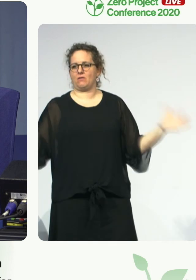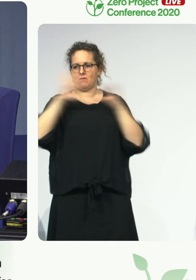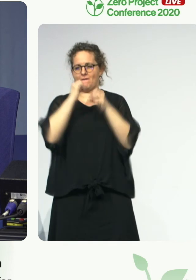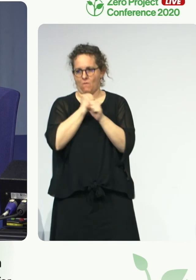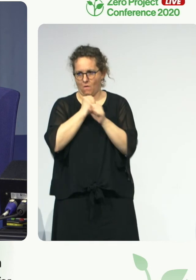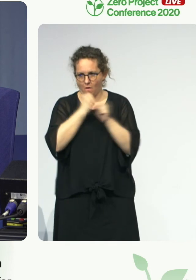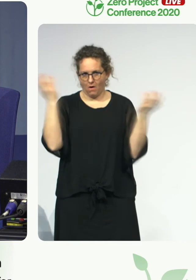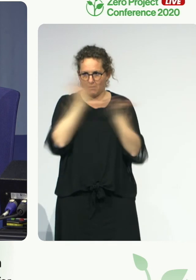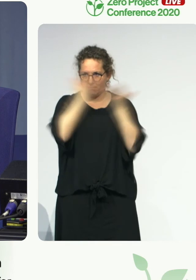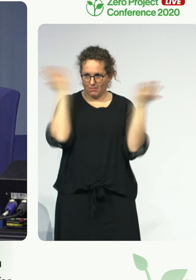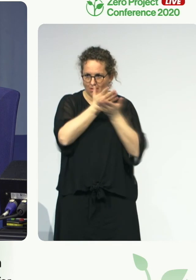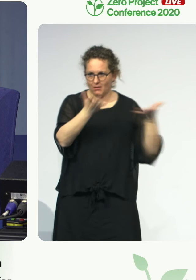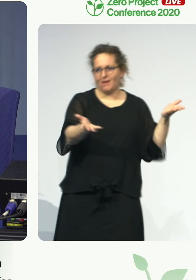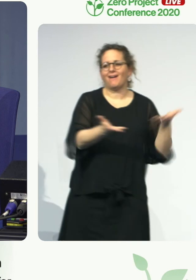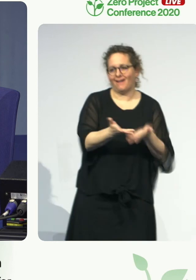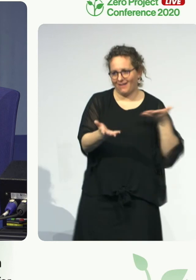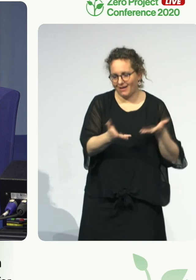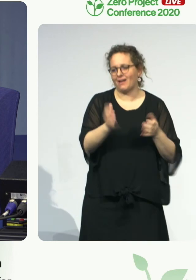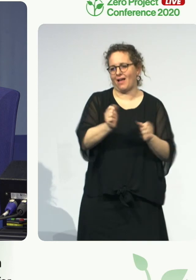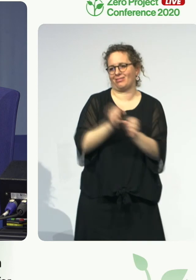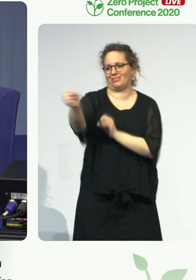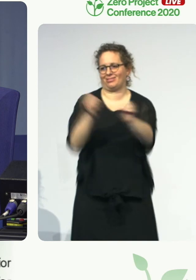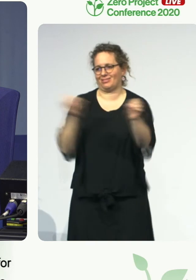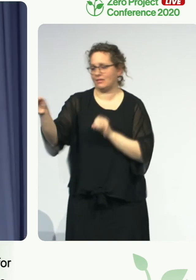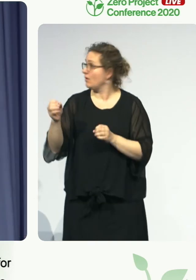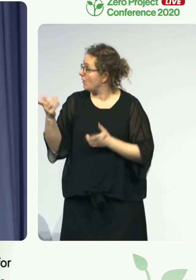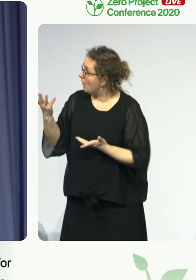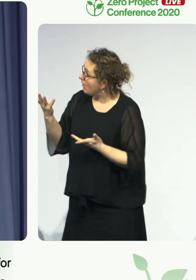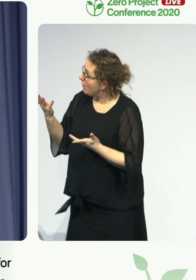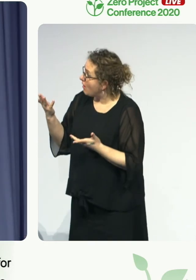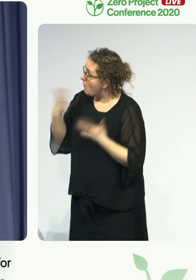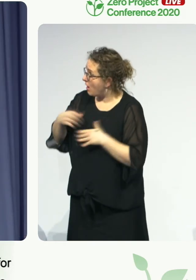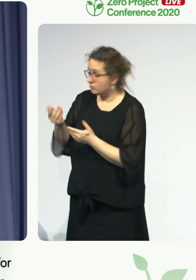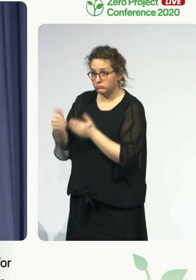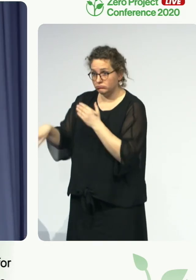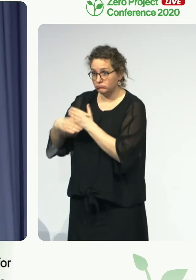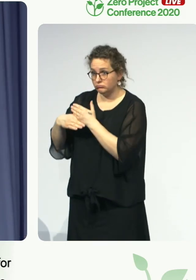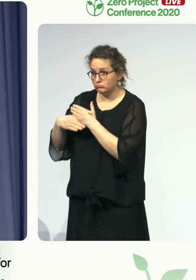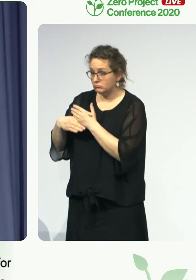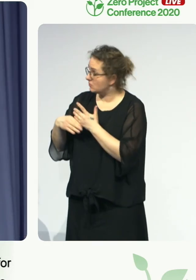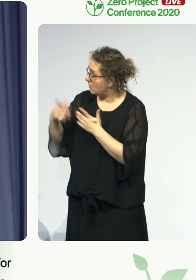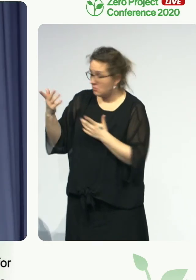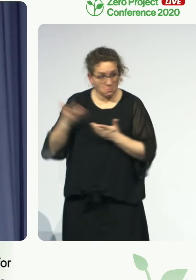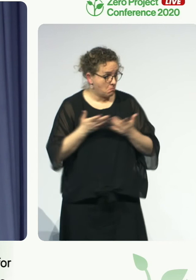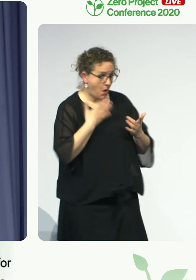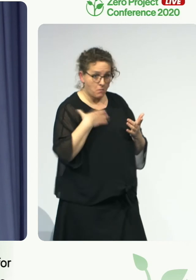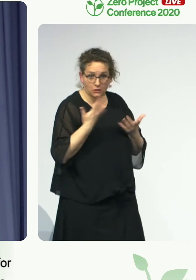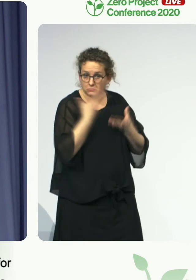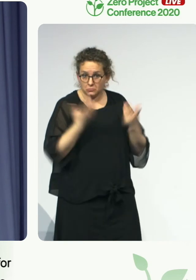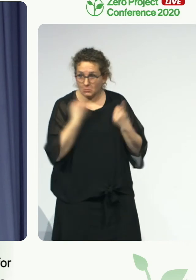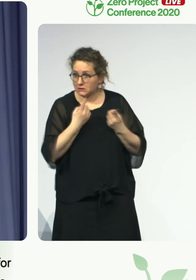Deborah, did you want to add to that, or no? Just wondering if anyone else on the panel has